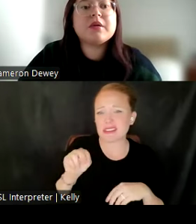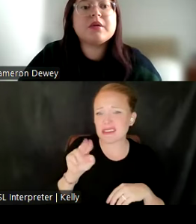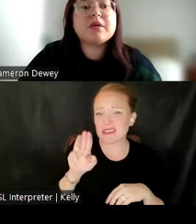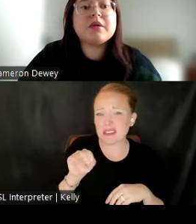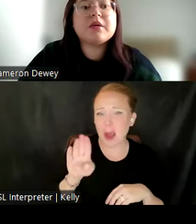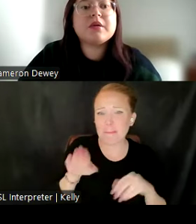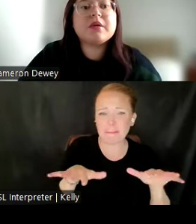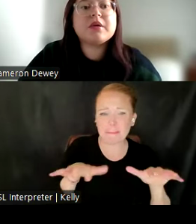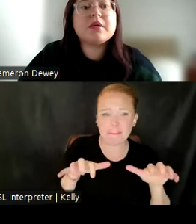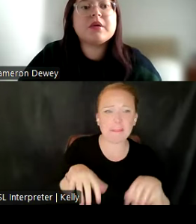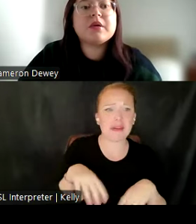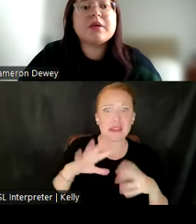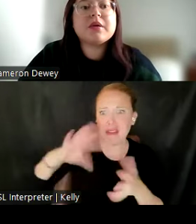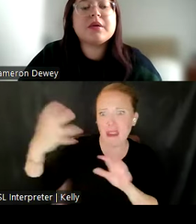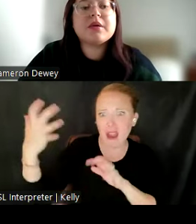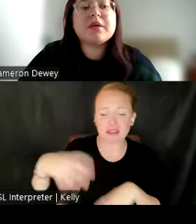helplessness, anger,